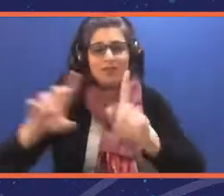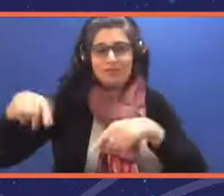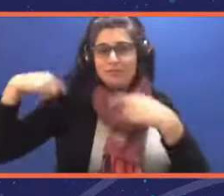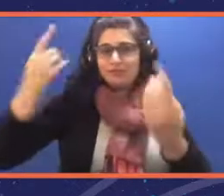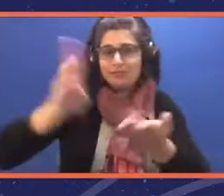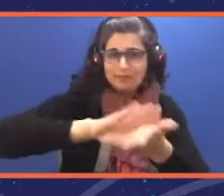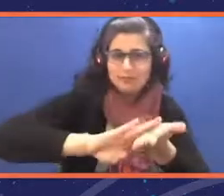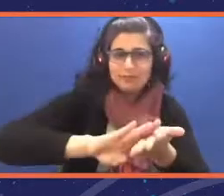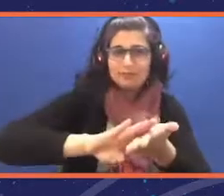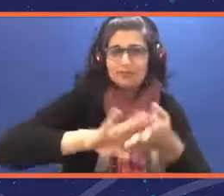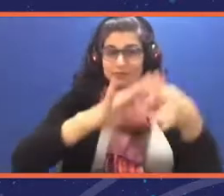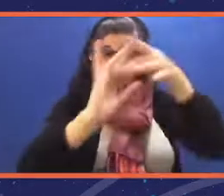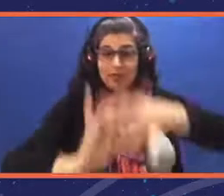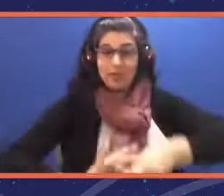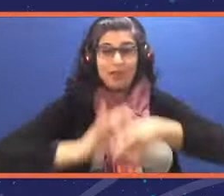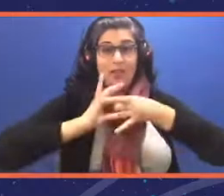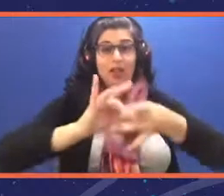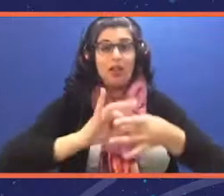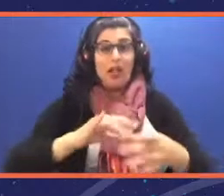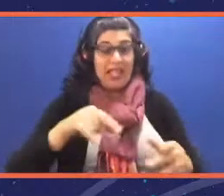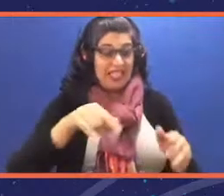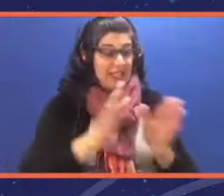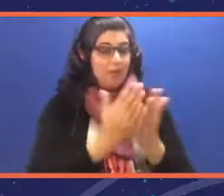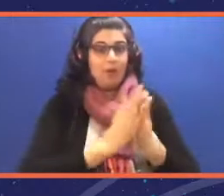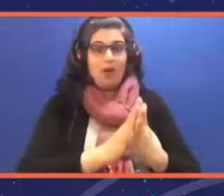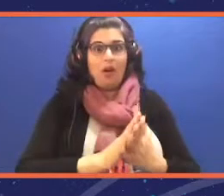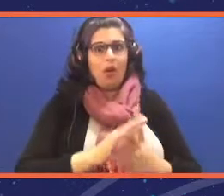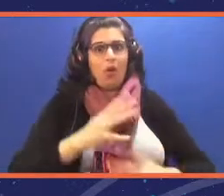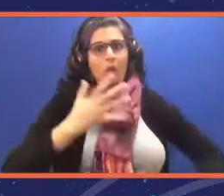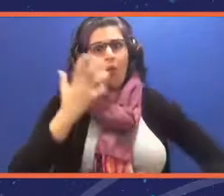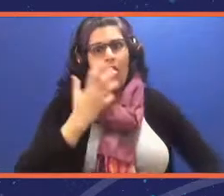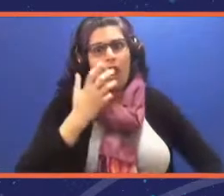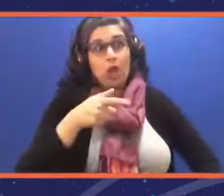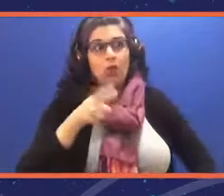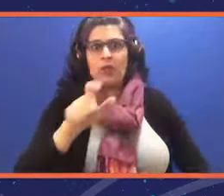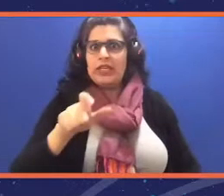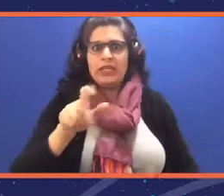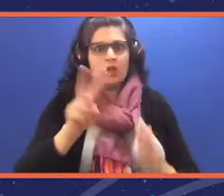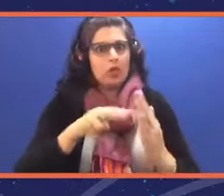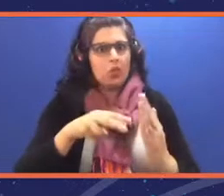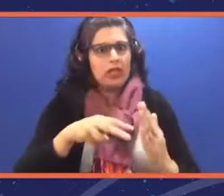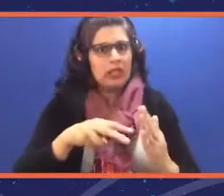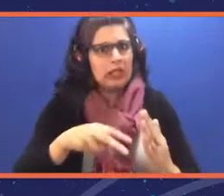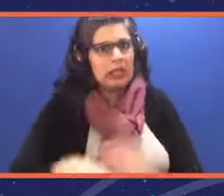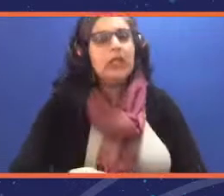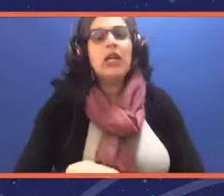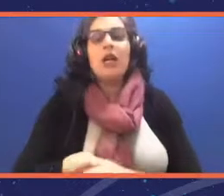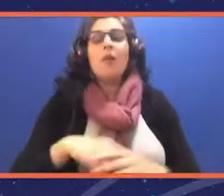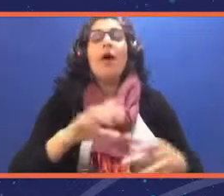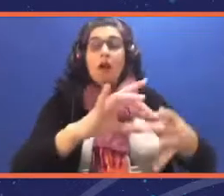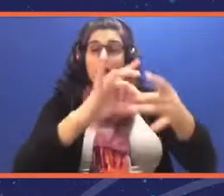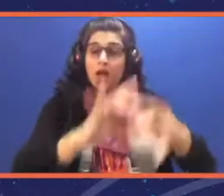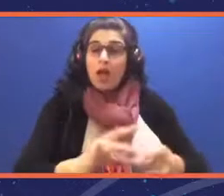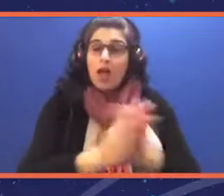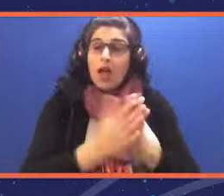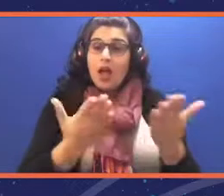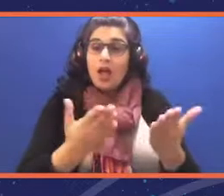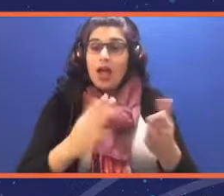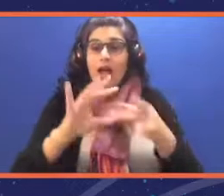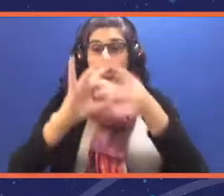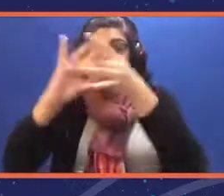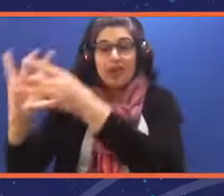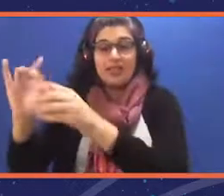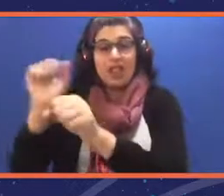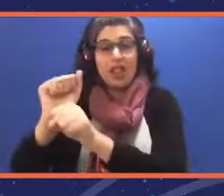it's dope, it's amazing, it's poetic. You all should pick a copy. But based on that book and based on the work on the farm that